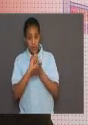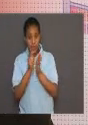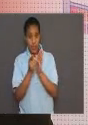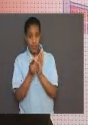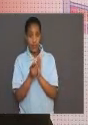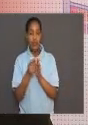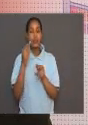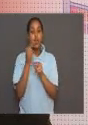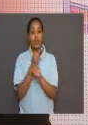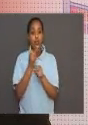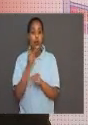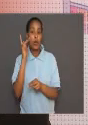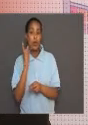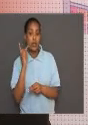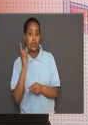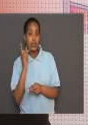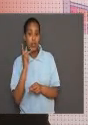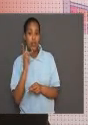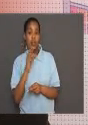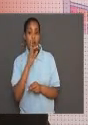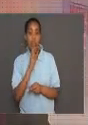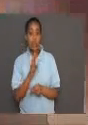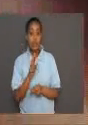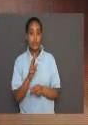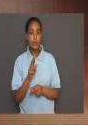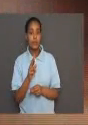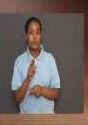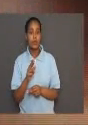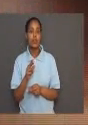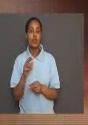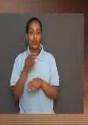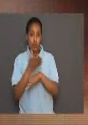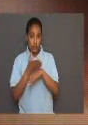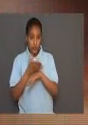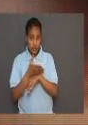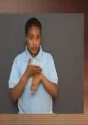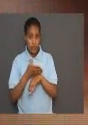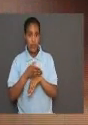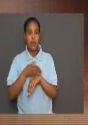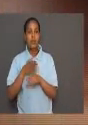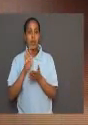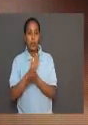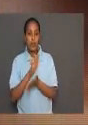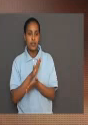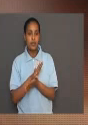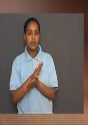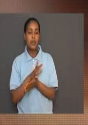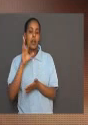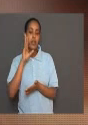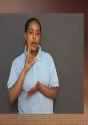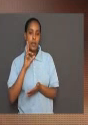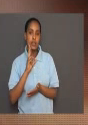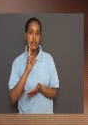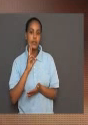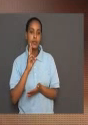examples of natural polymers are wood, paper, rubber,